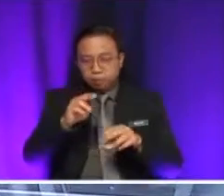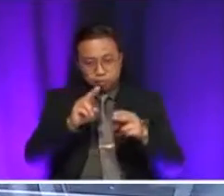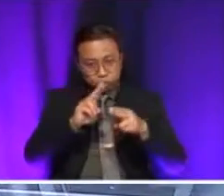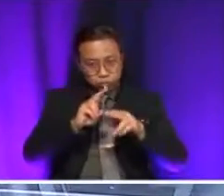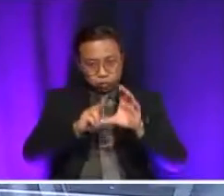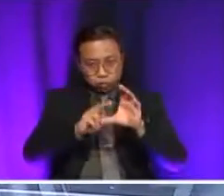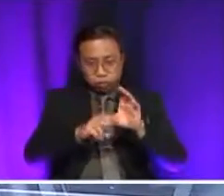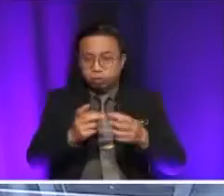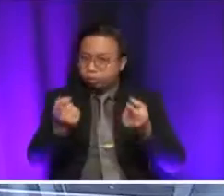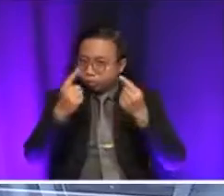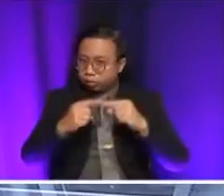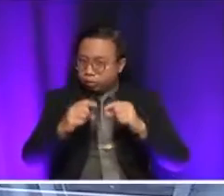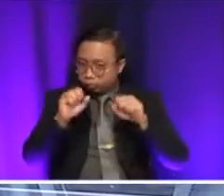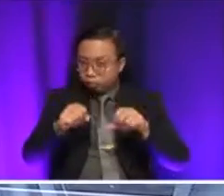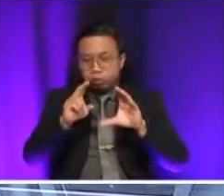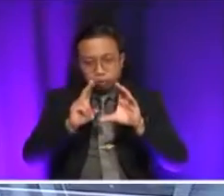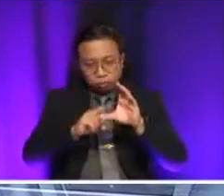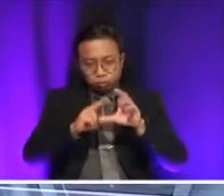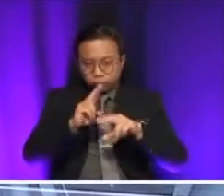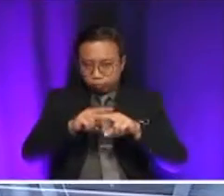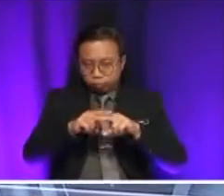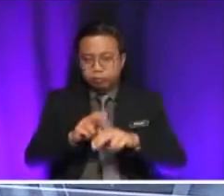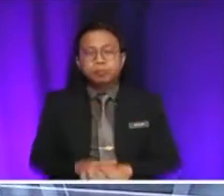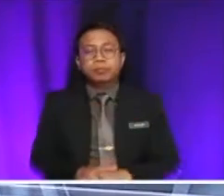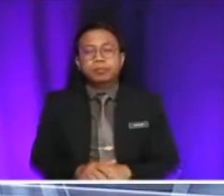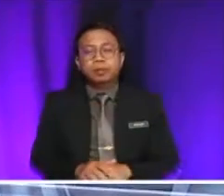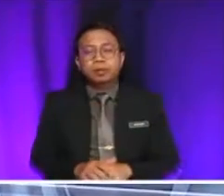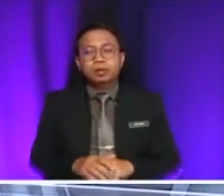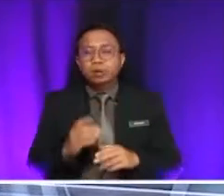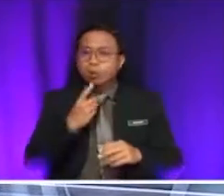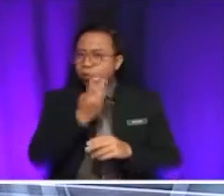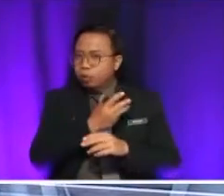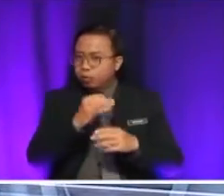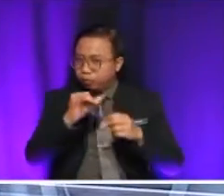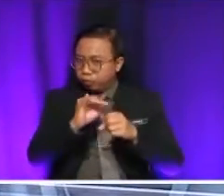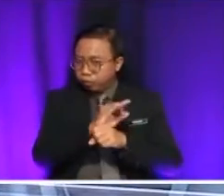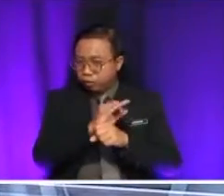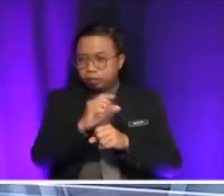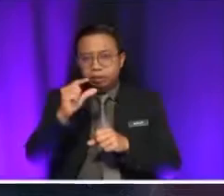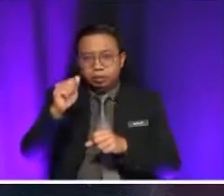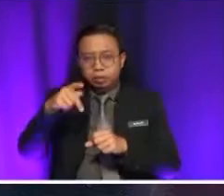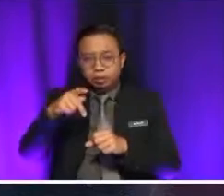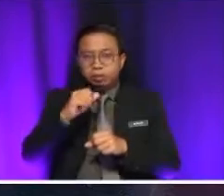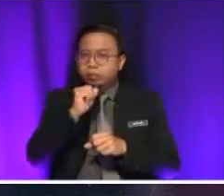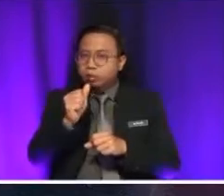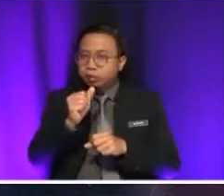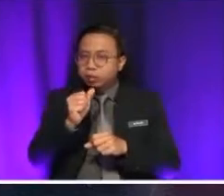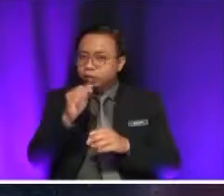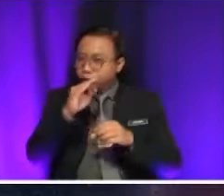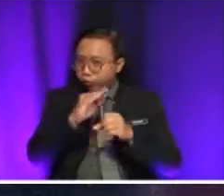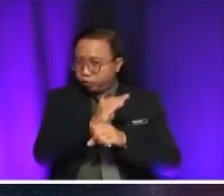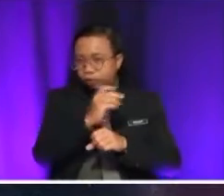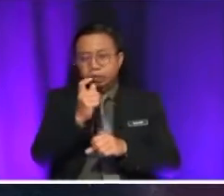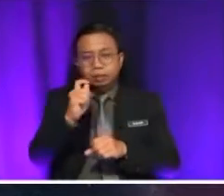everyone else who comes in can sit down, right? Yes. Now, for this segment, we are filling in the gaps as well. Yeah, but we are not going to fill in the gaps